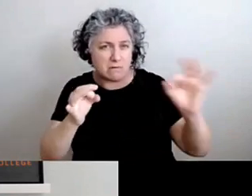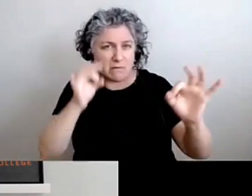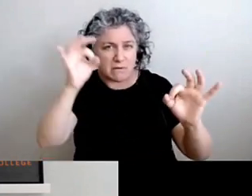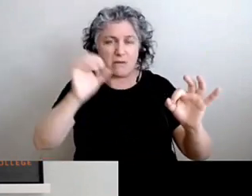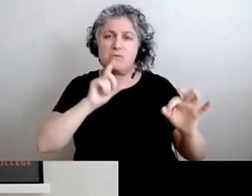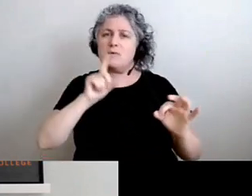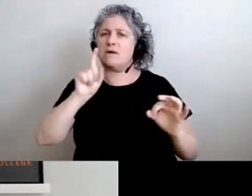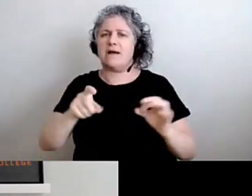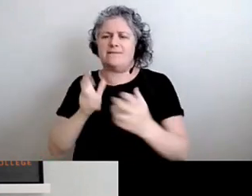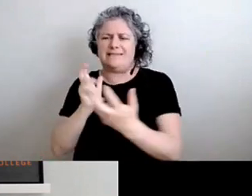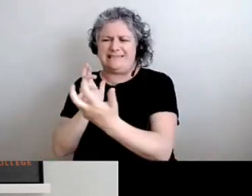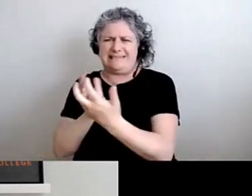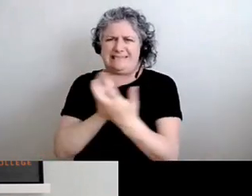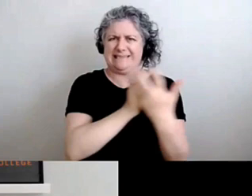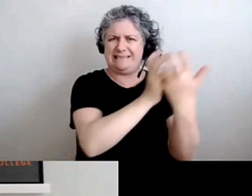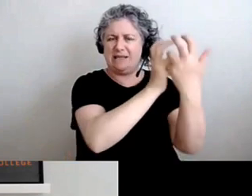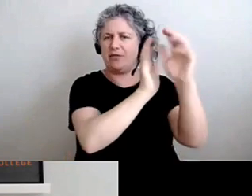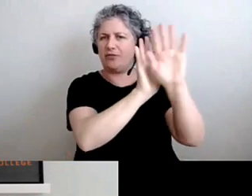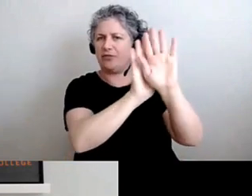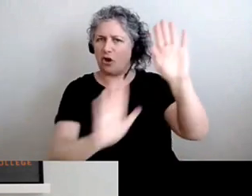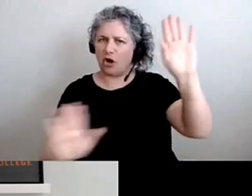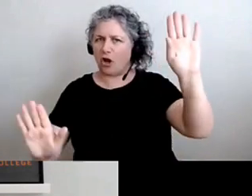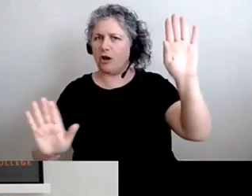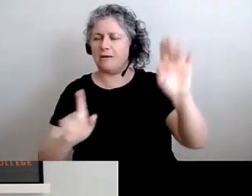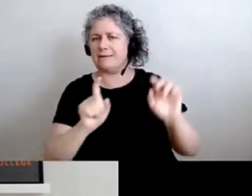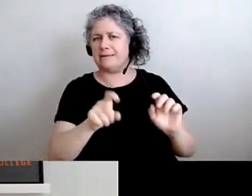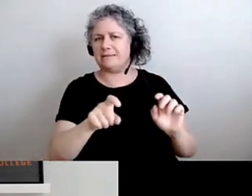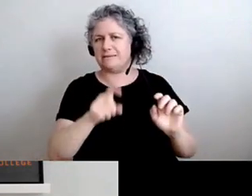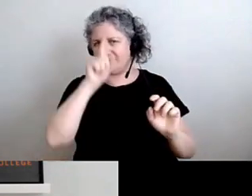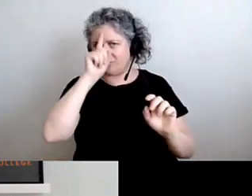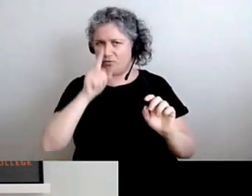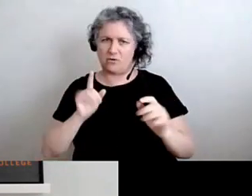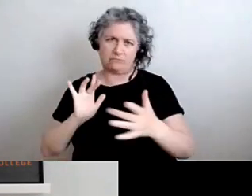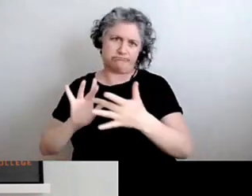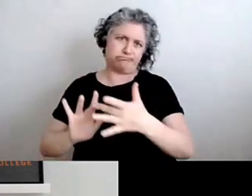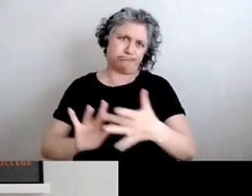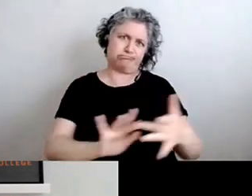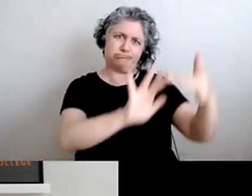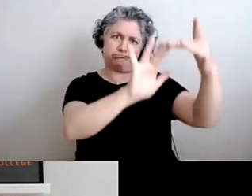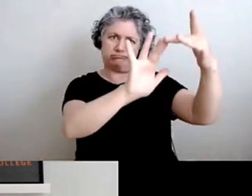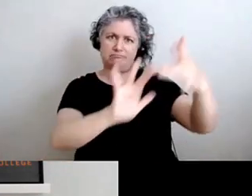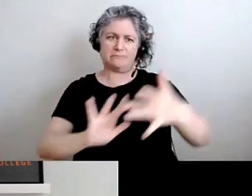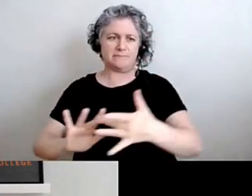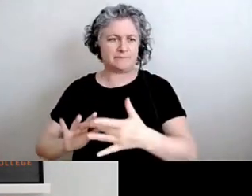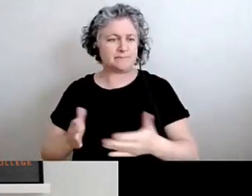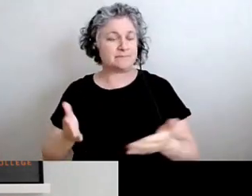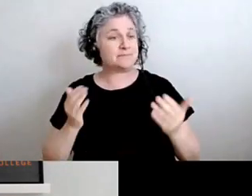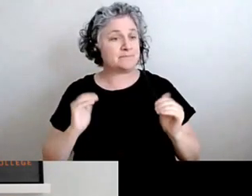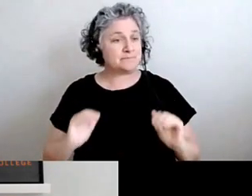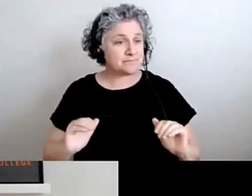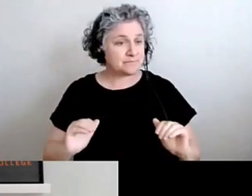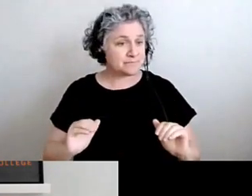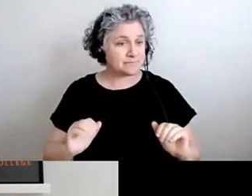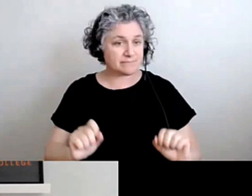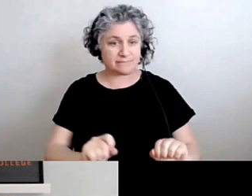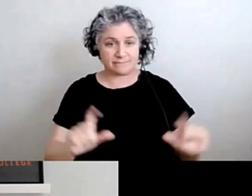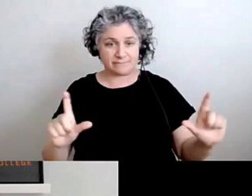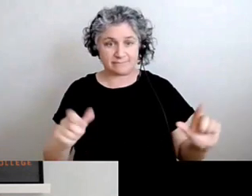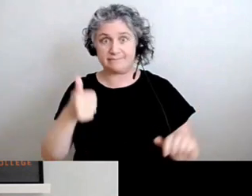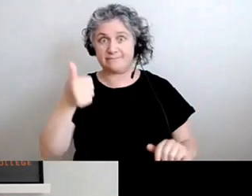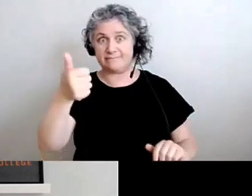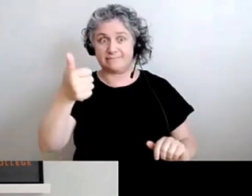meet the needs of the community when it comes to reaching out. All right, next slide.